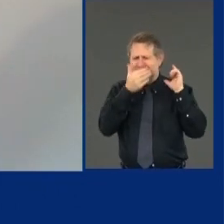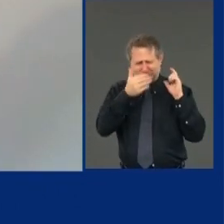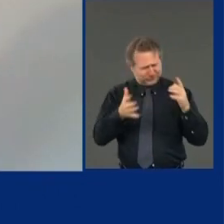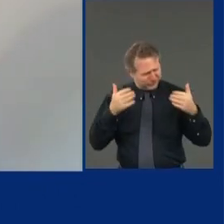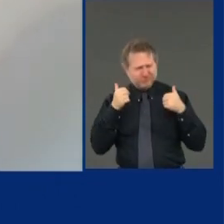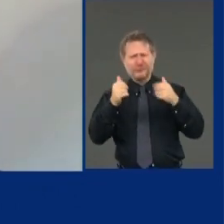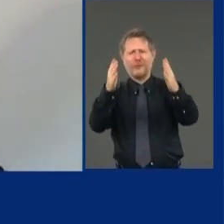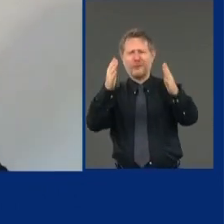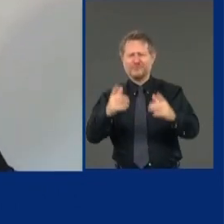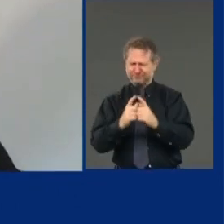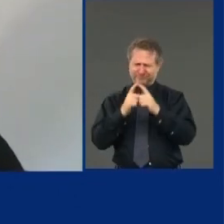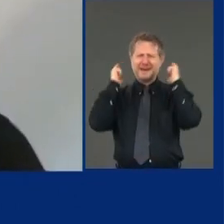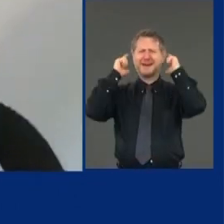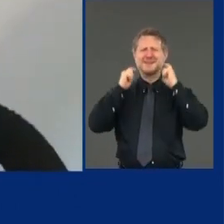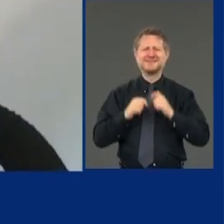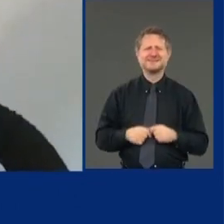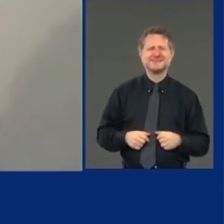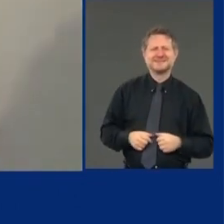mask.